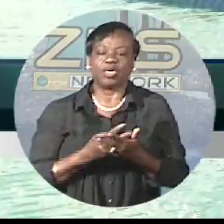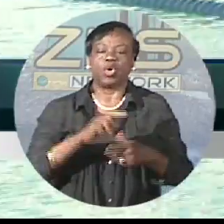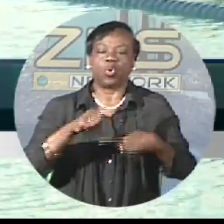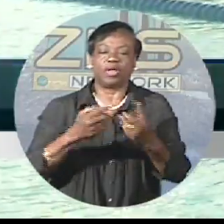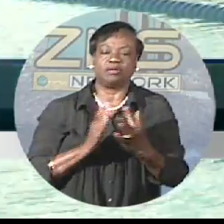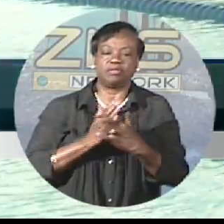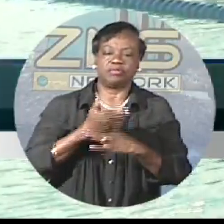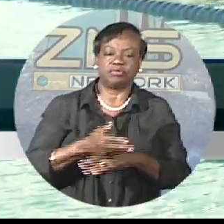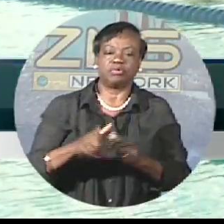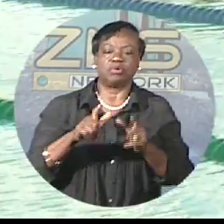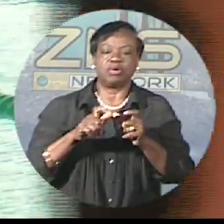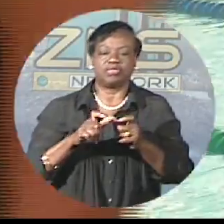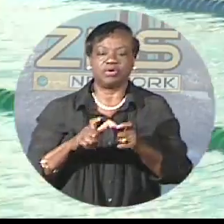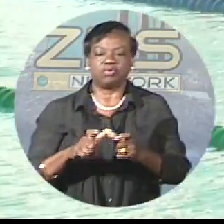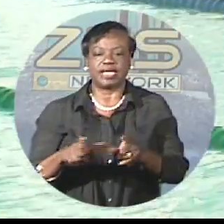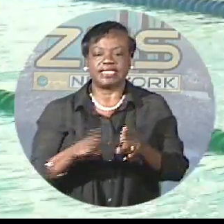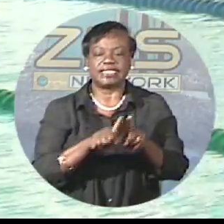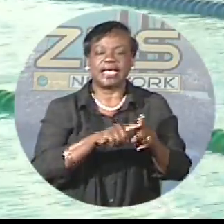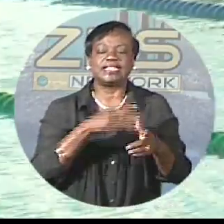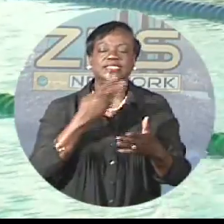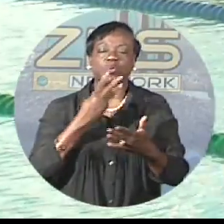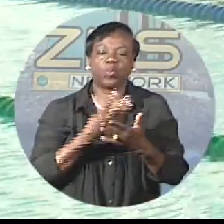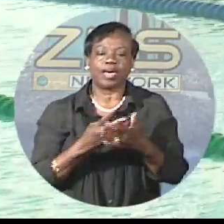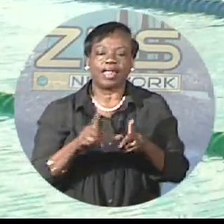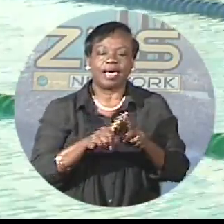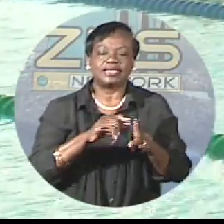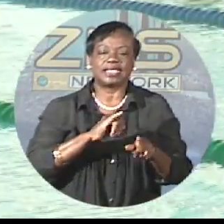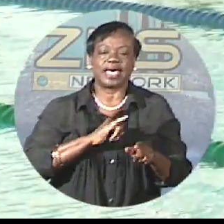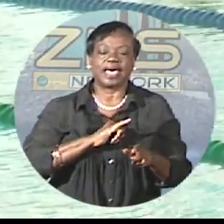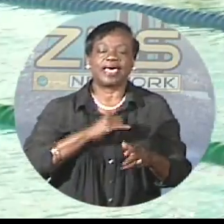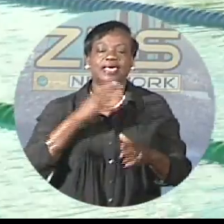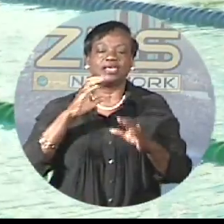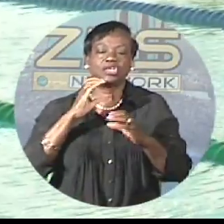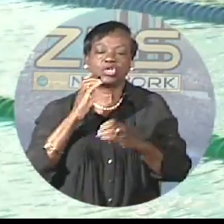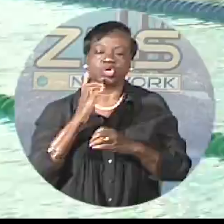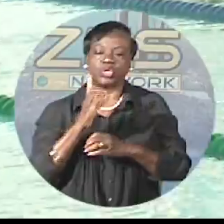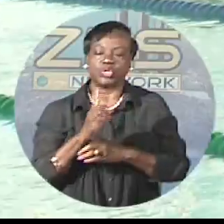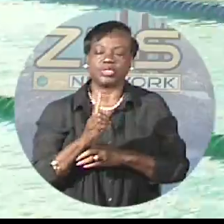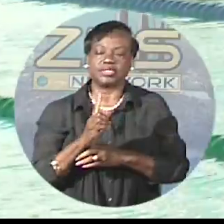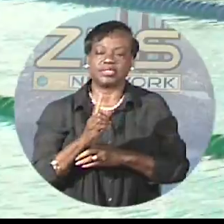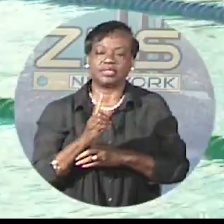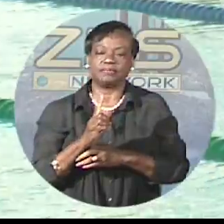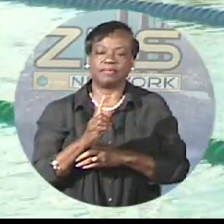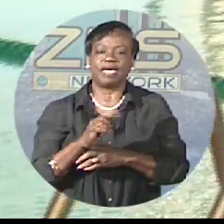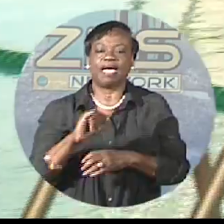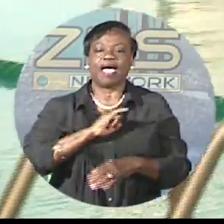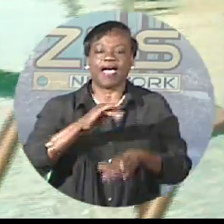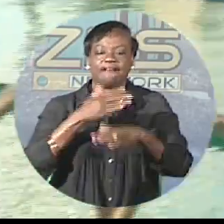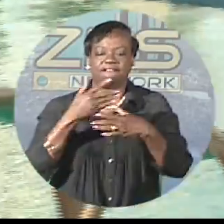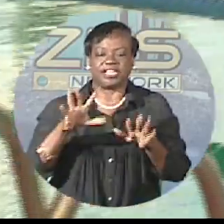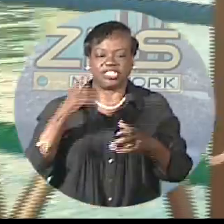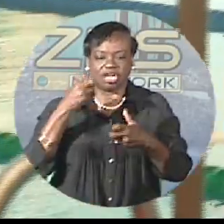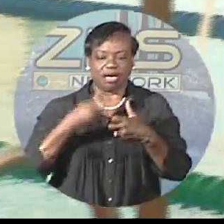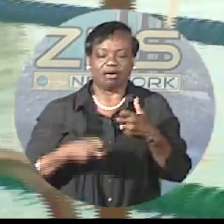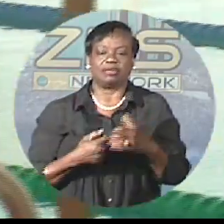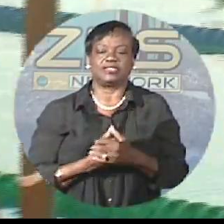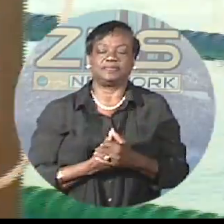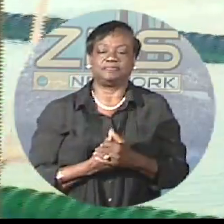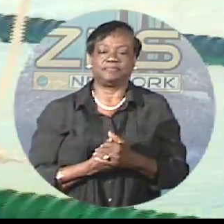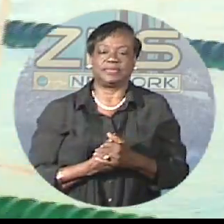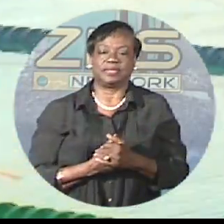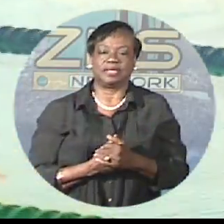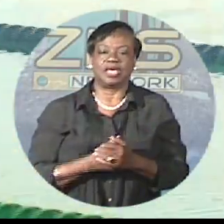race as well as I could, keeping my technique all right. And I finished hard. Girls 15 and